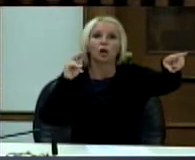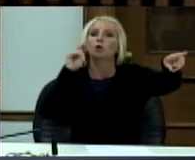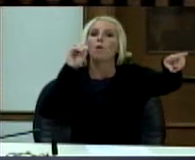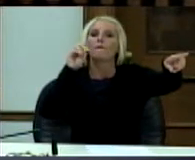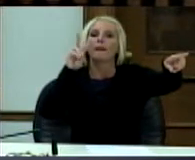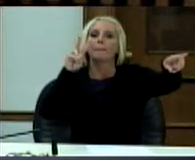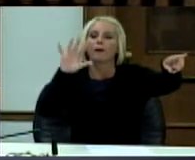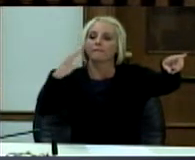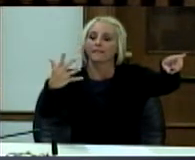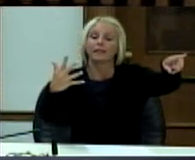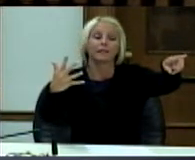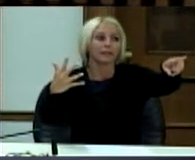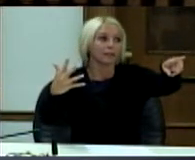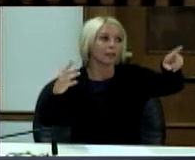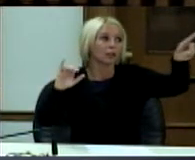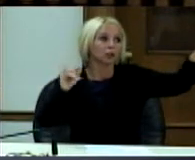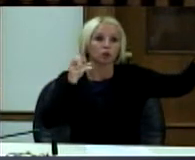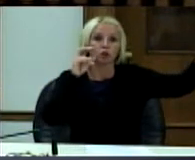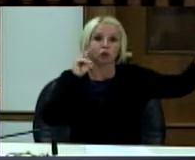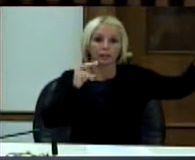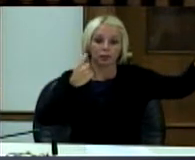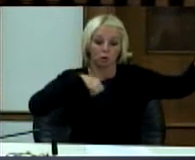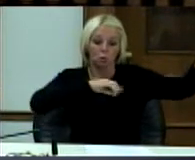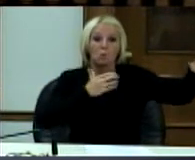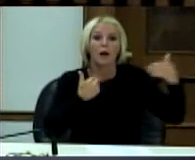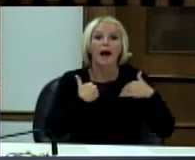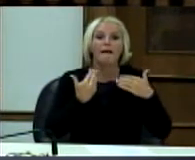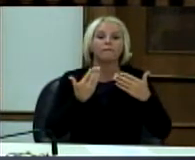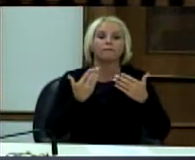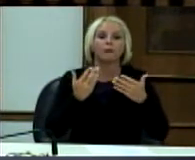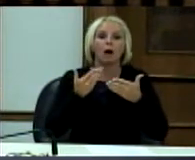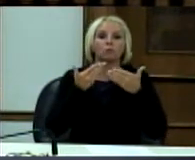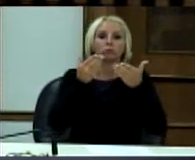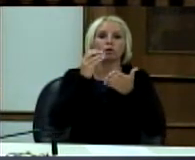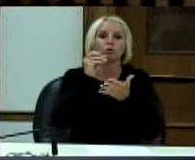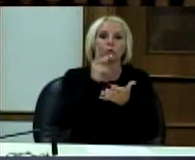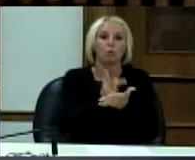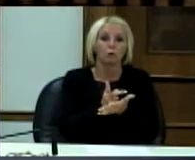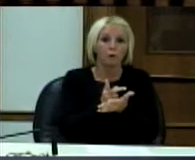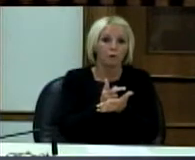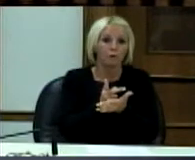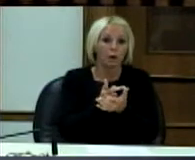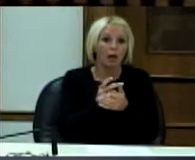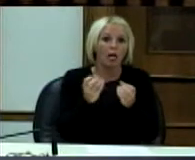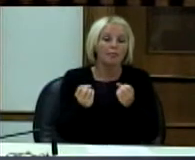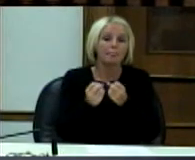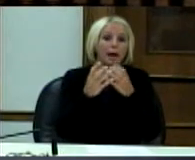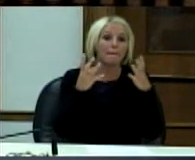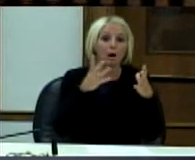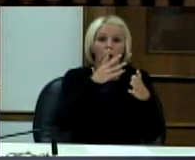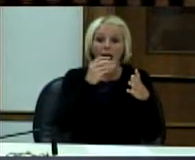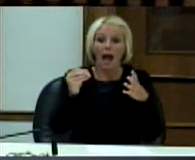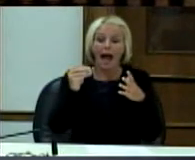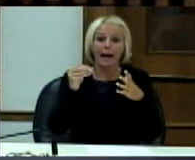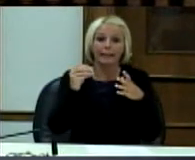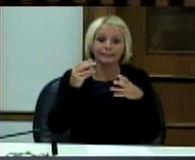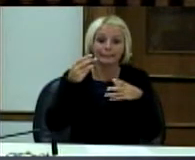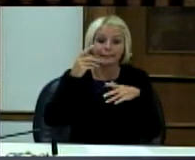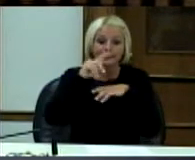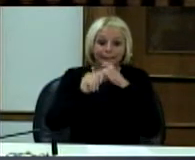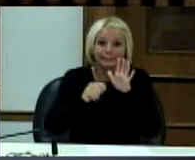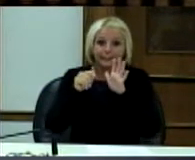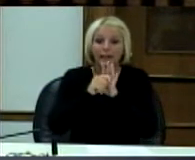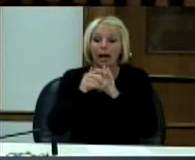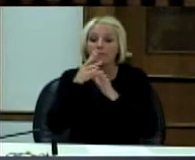November 5th. All right, so we have a motion to approve the amount and the term